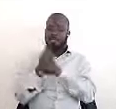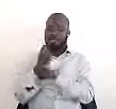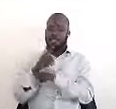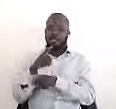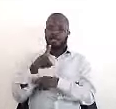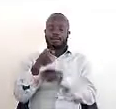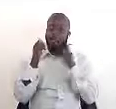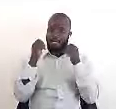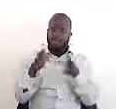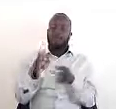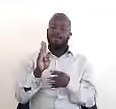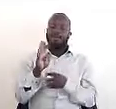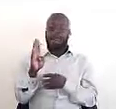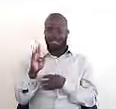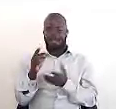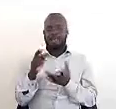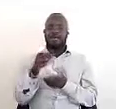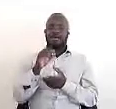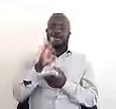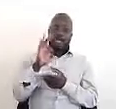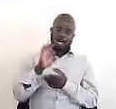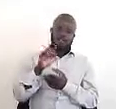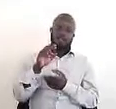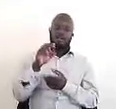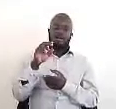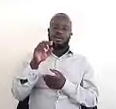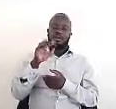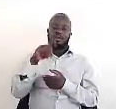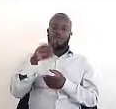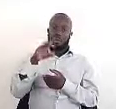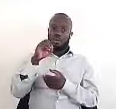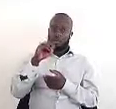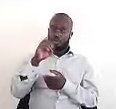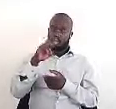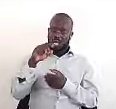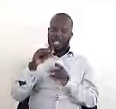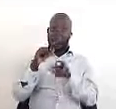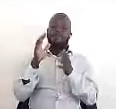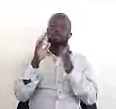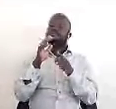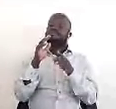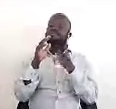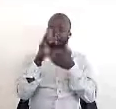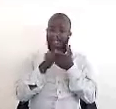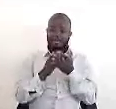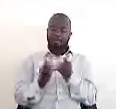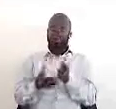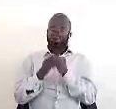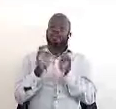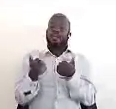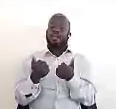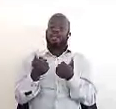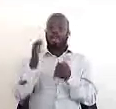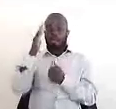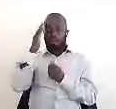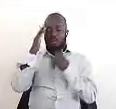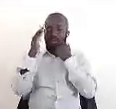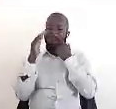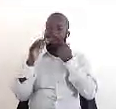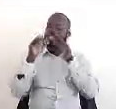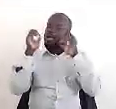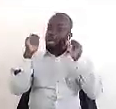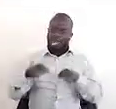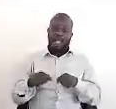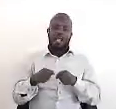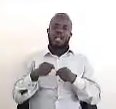with many different kinds of germs: bacteria, fungus, protozoa, viruses, and some of them are even helpful. And I know that it